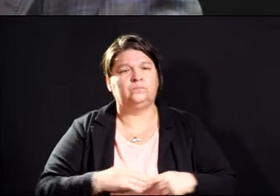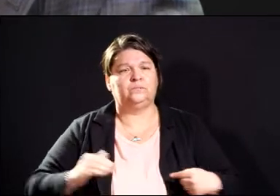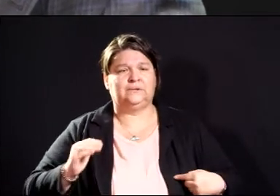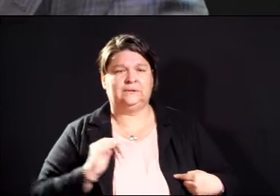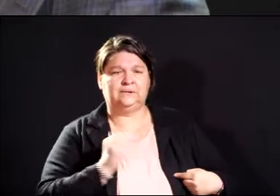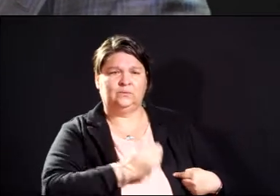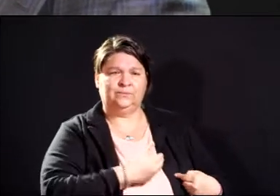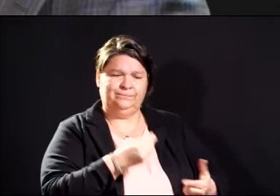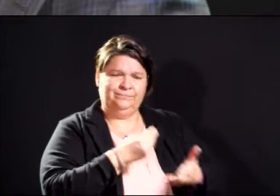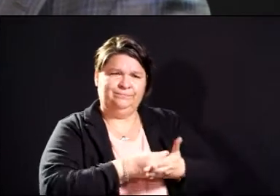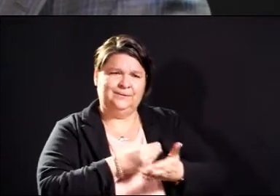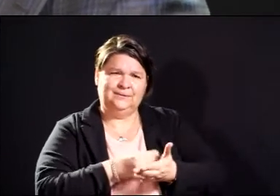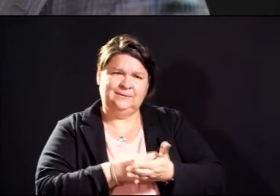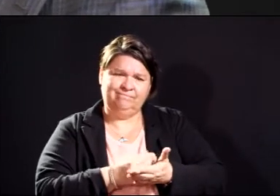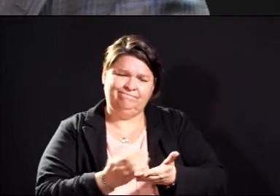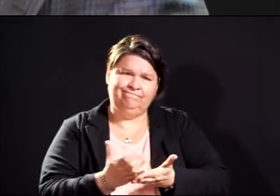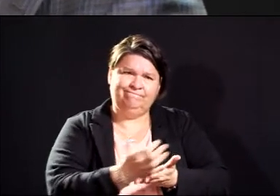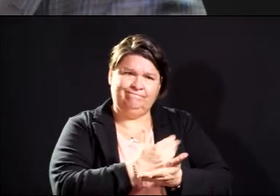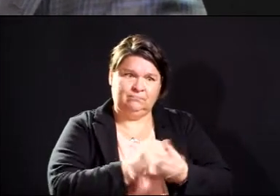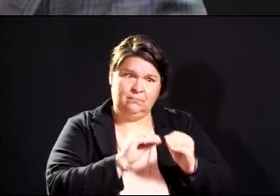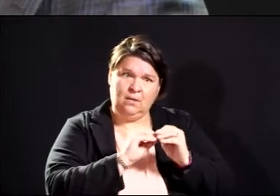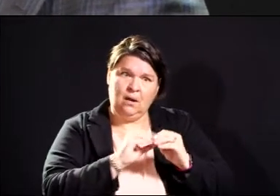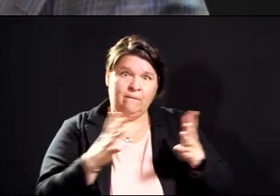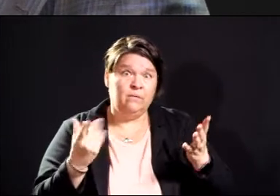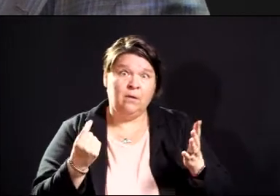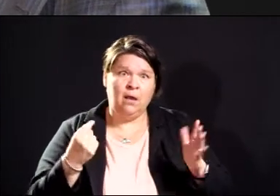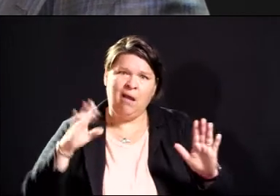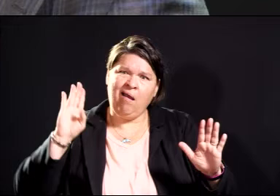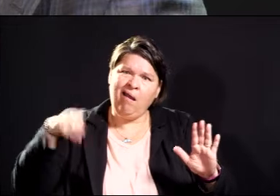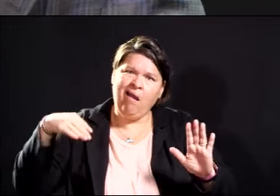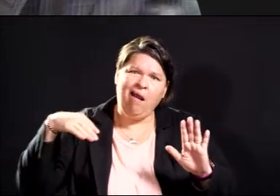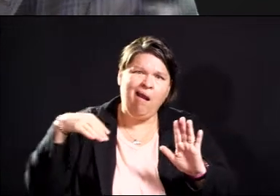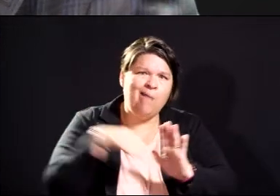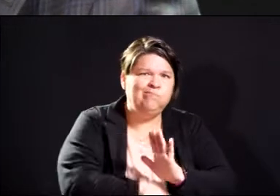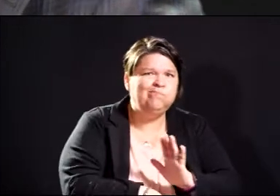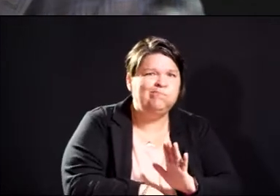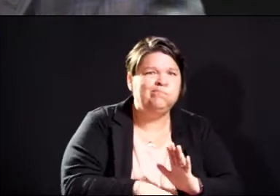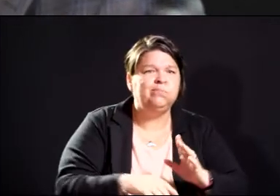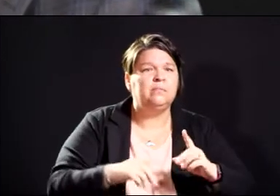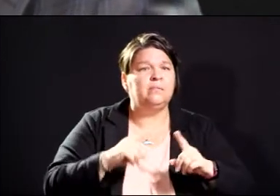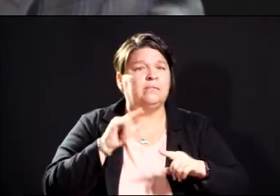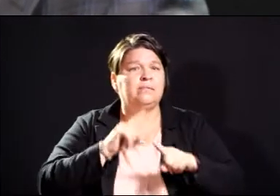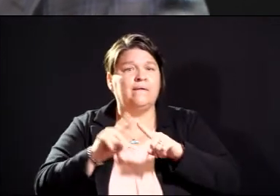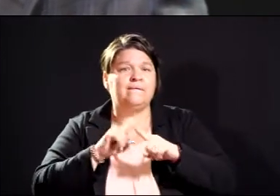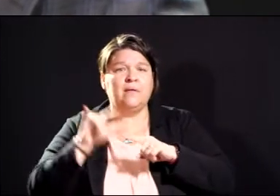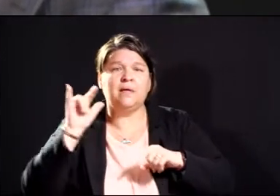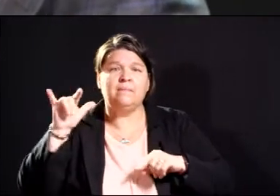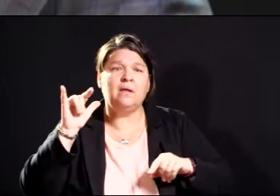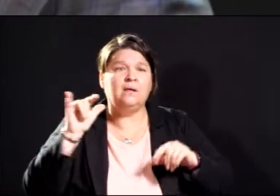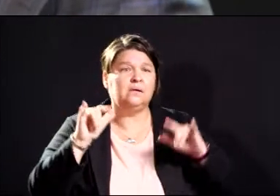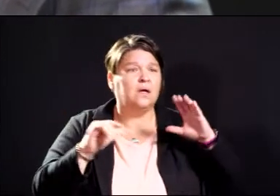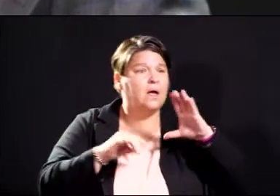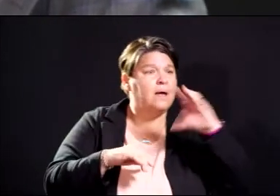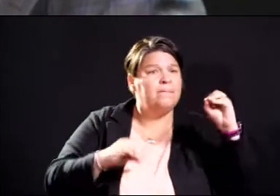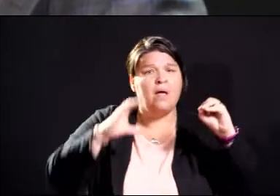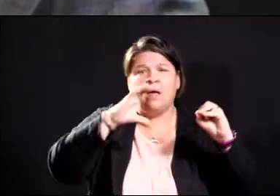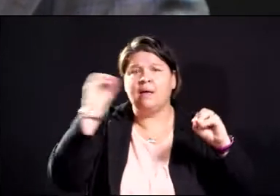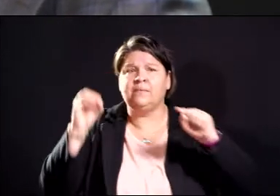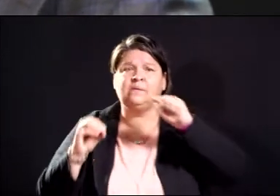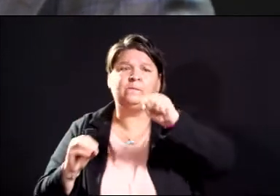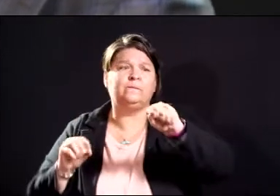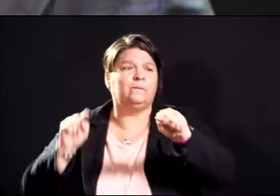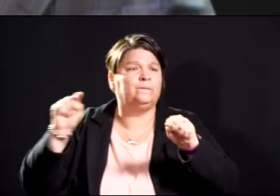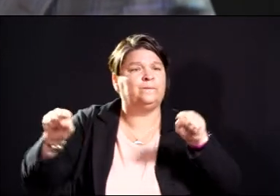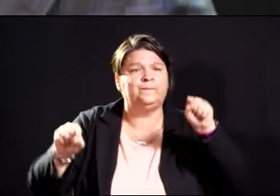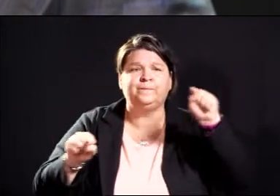revenues. And airlines pay us to use the airport, and obviously customers, when they